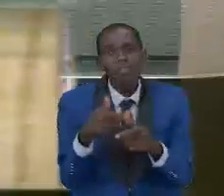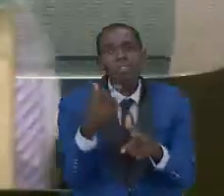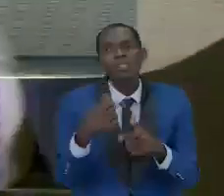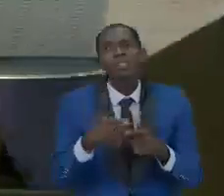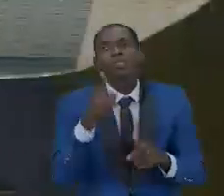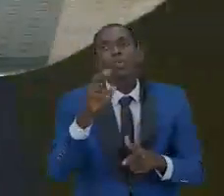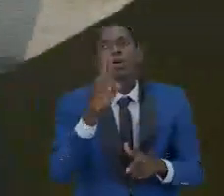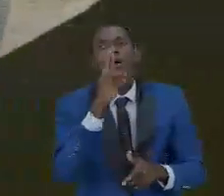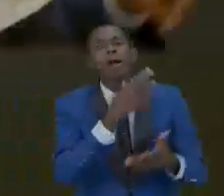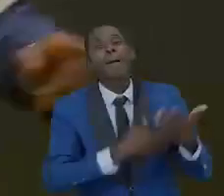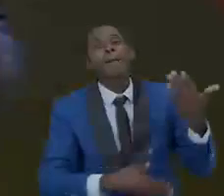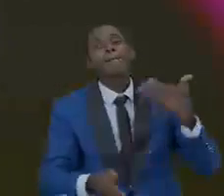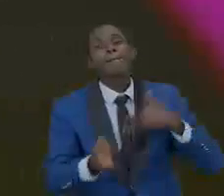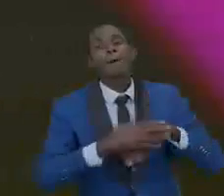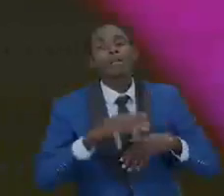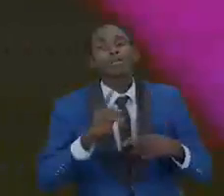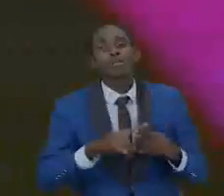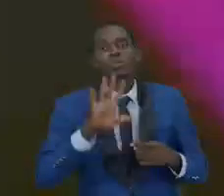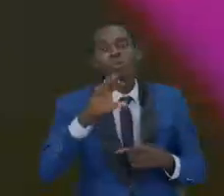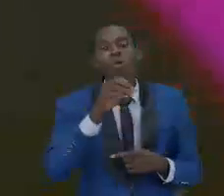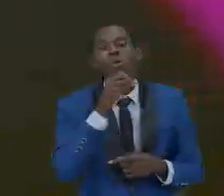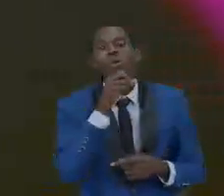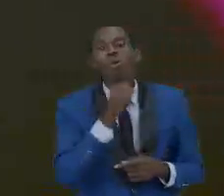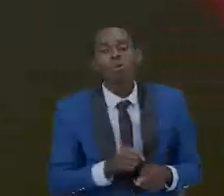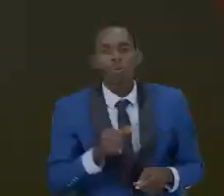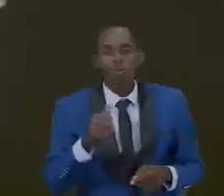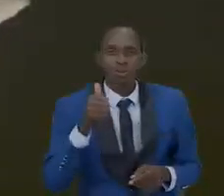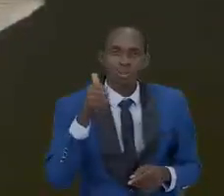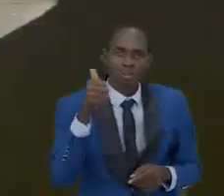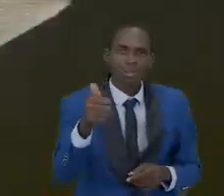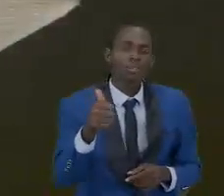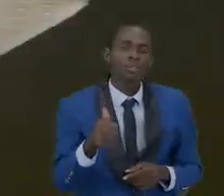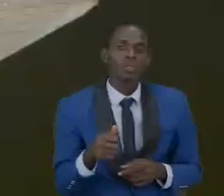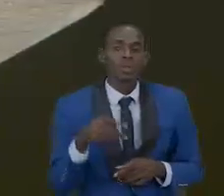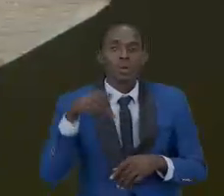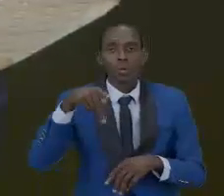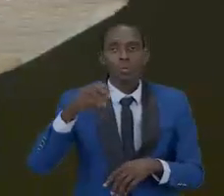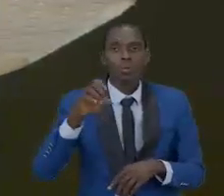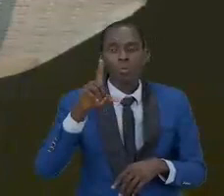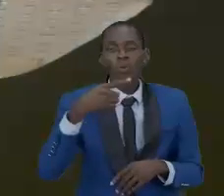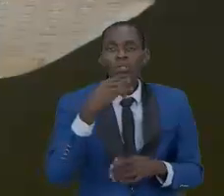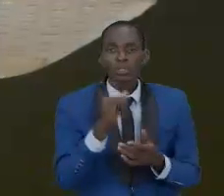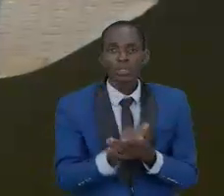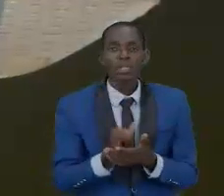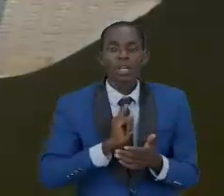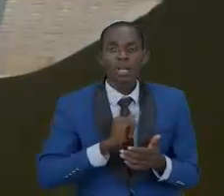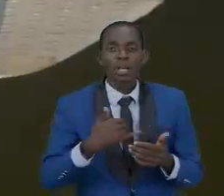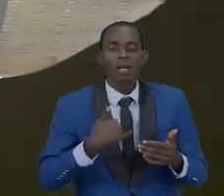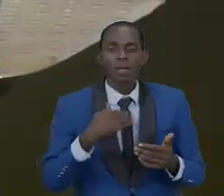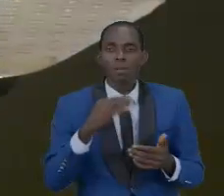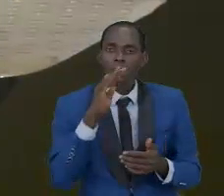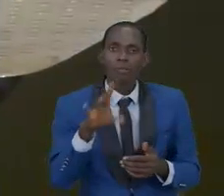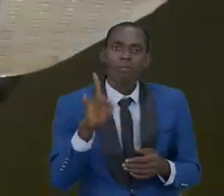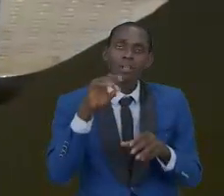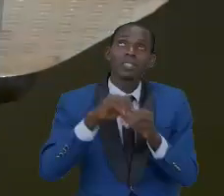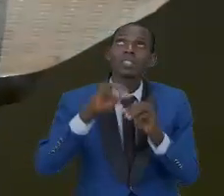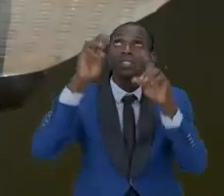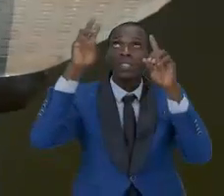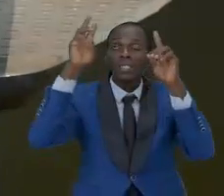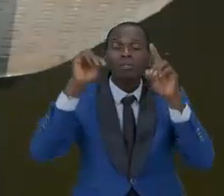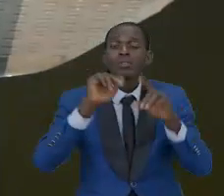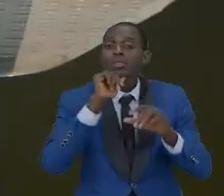are back to the old self for all the apostles said and be found in him not having my own